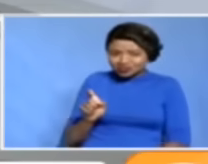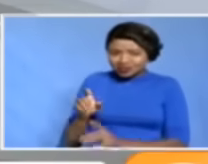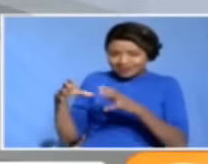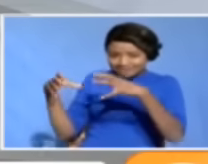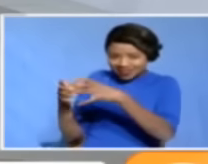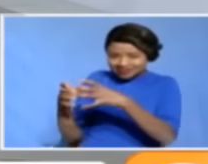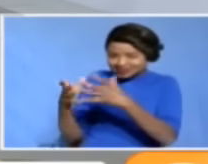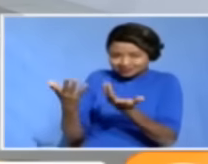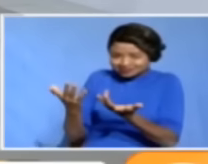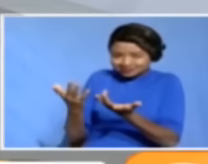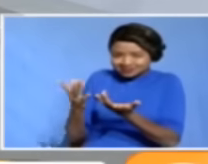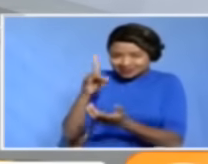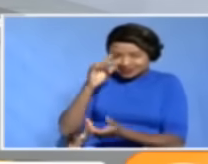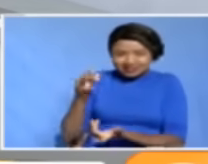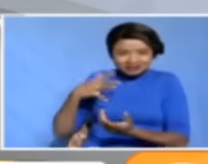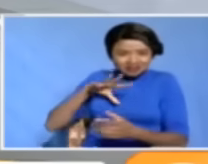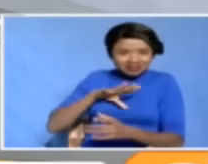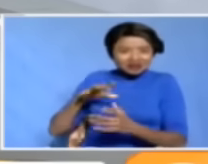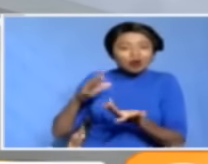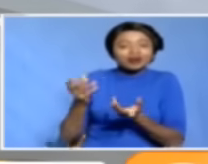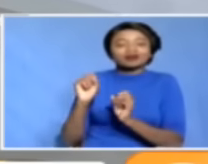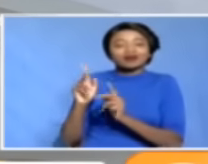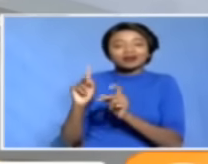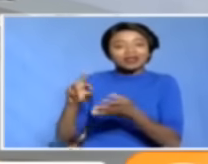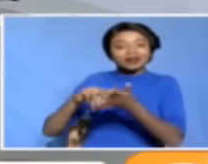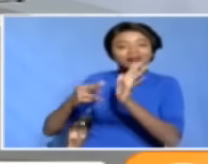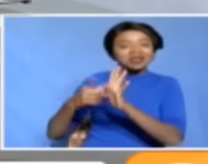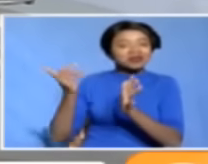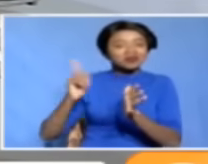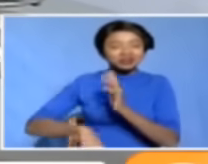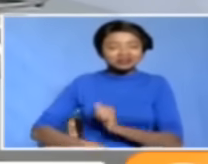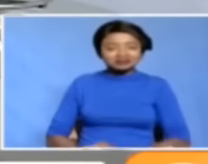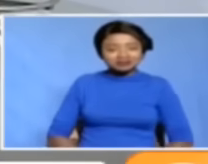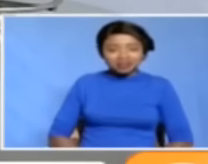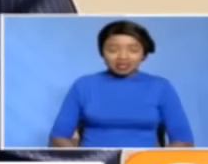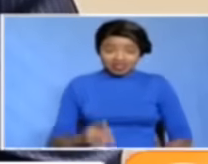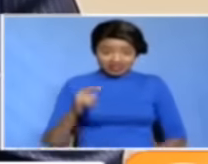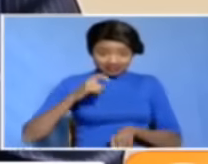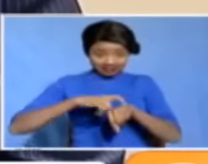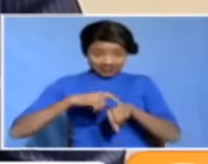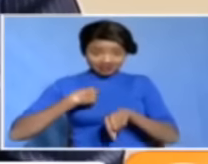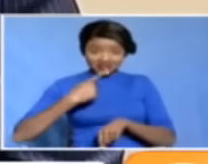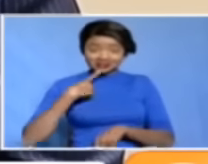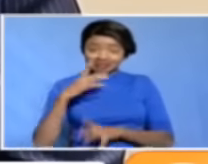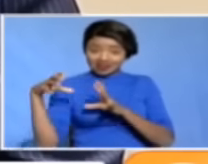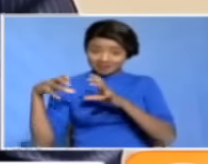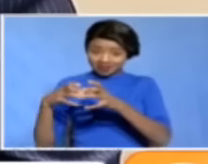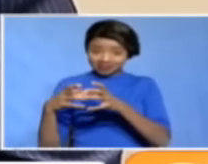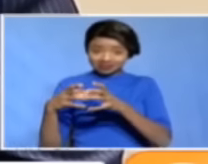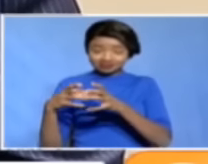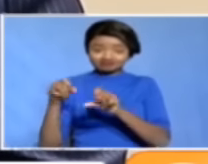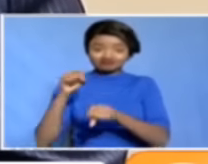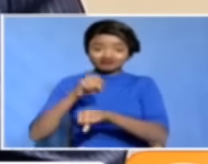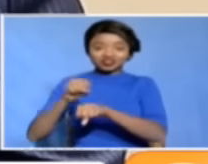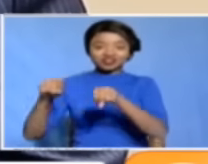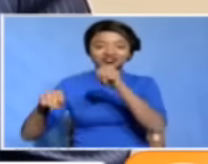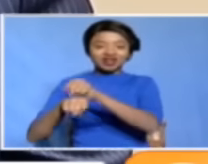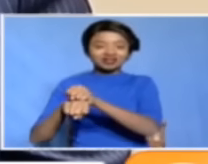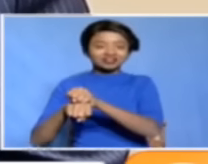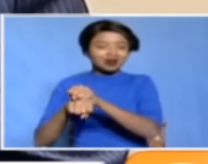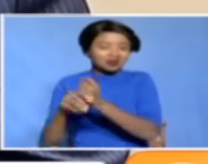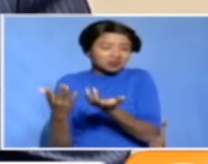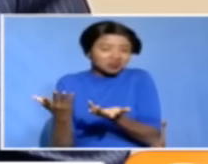and people who hold positions. So when I say the party leadership, right. If you go to the constitution, of the structure of our party, okay. We have